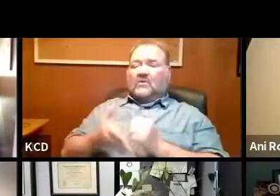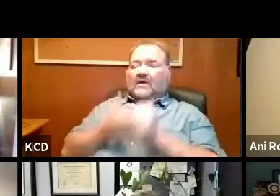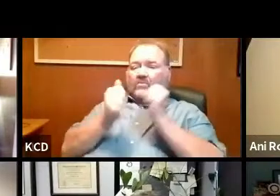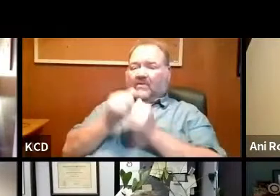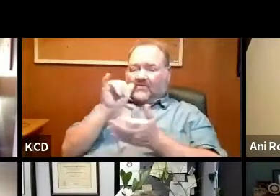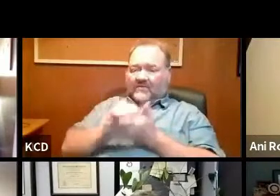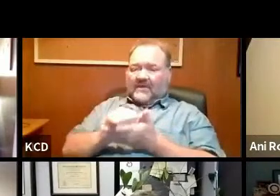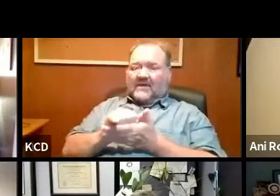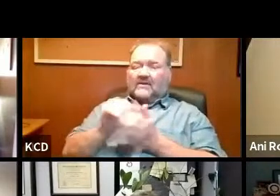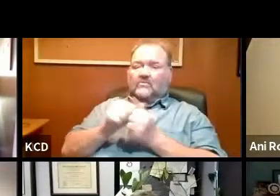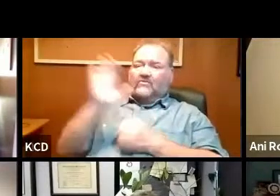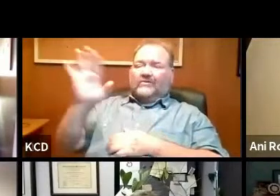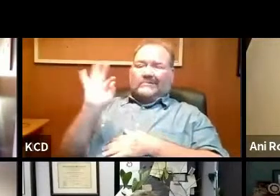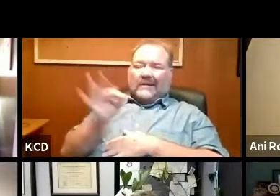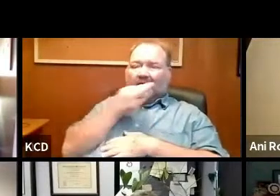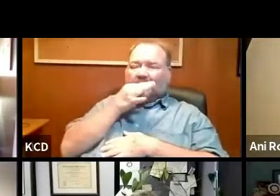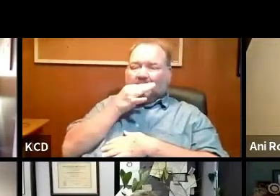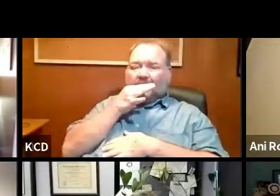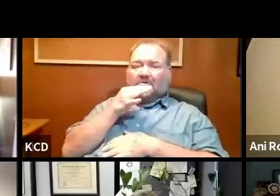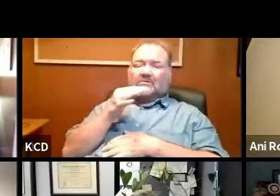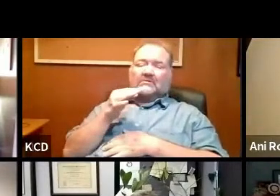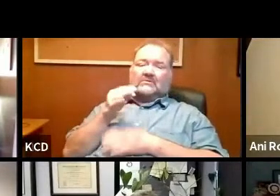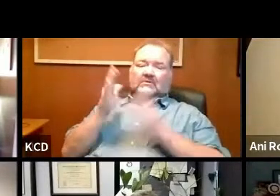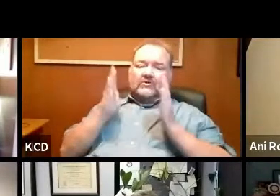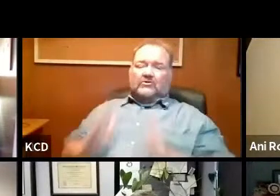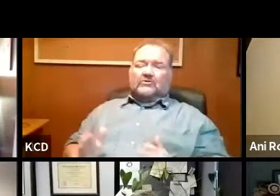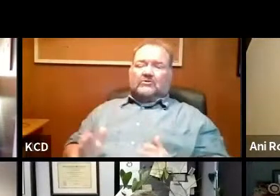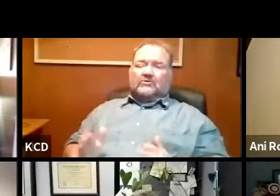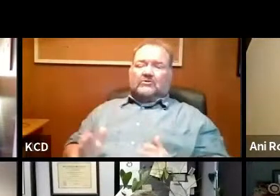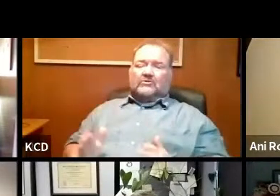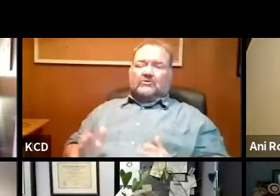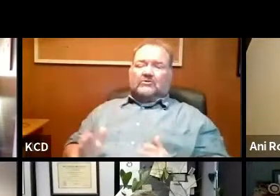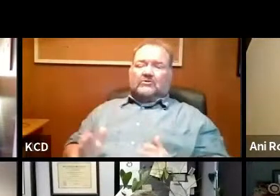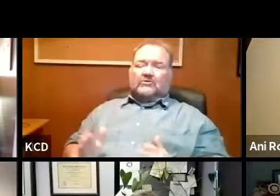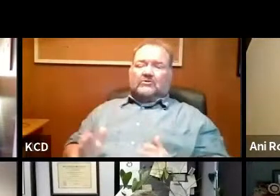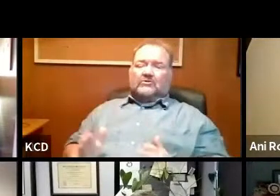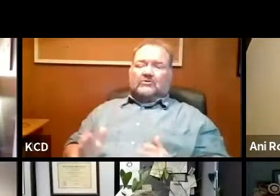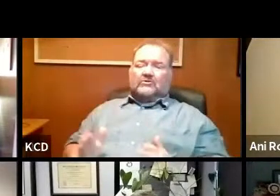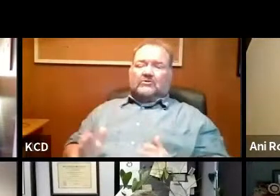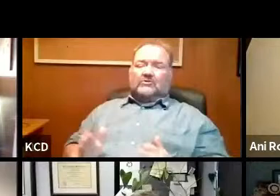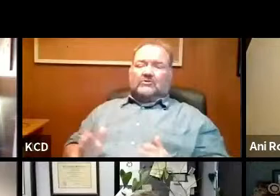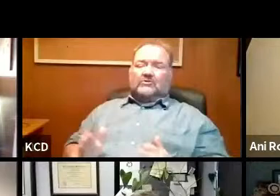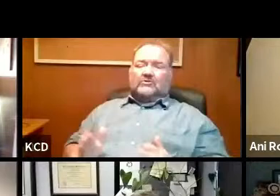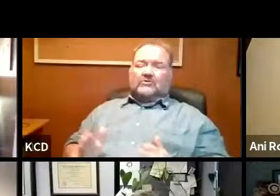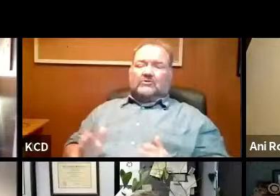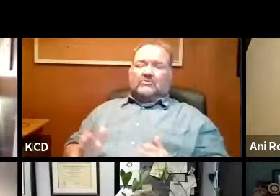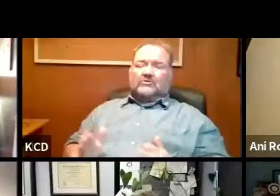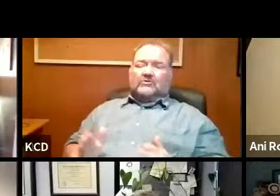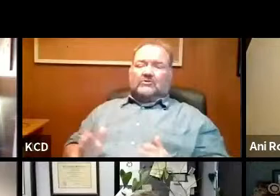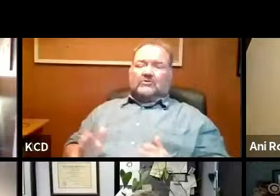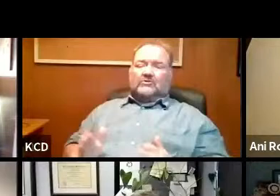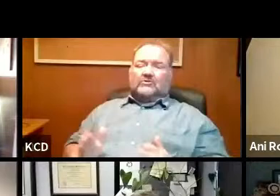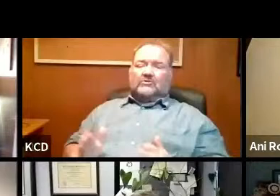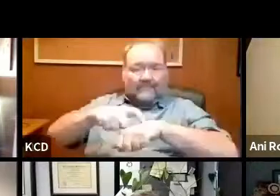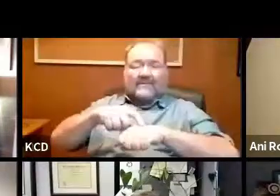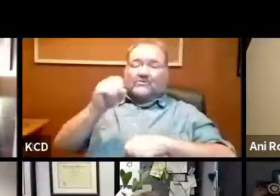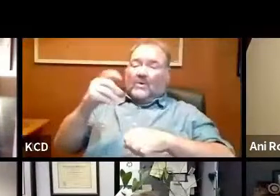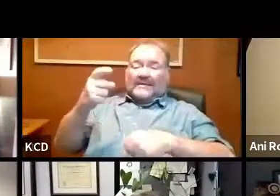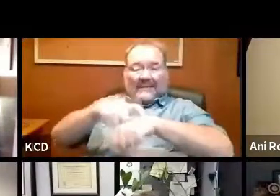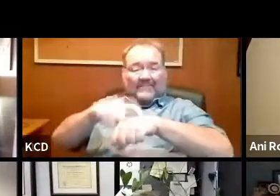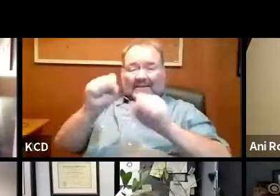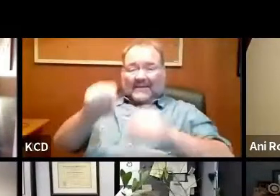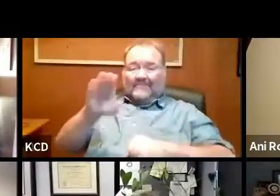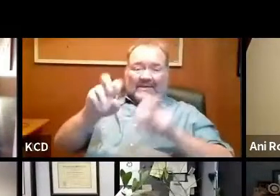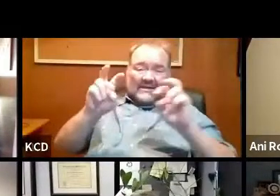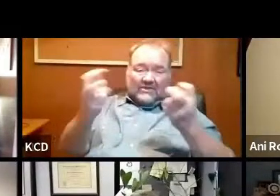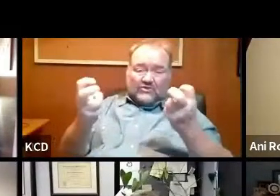that, with their expertise. And I will say that it takes some time. So